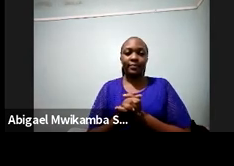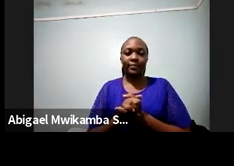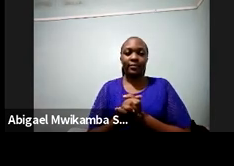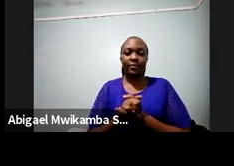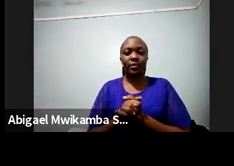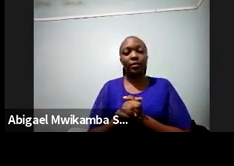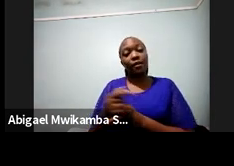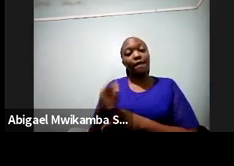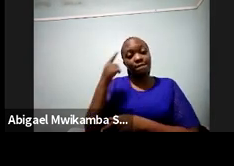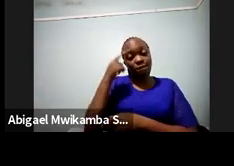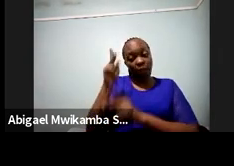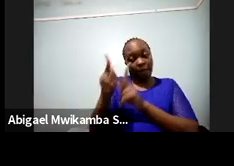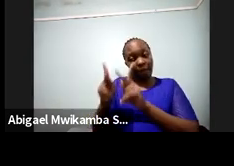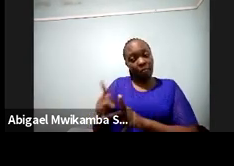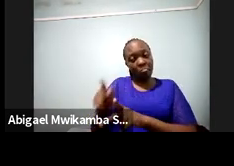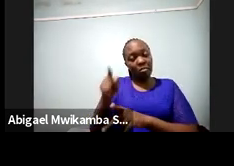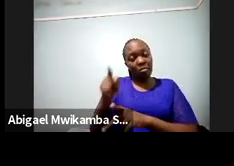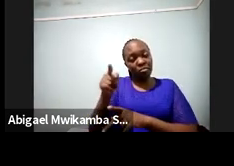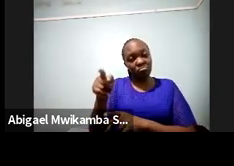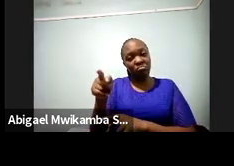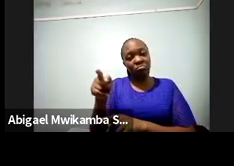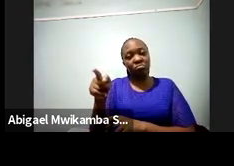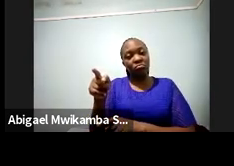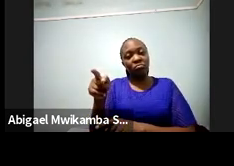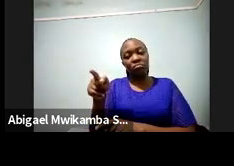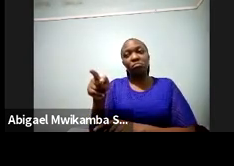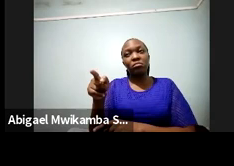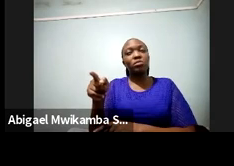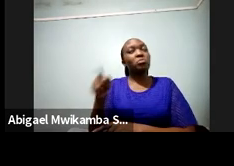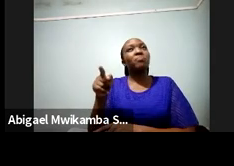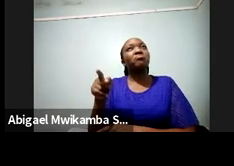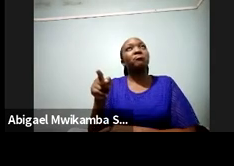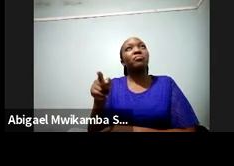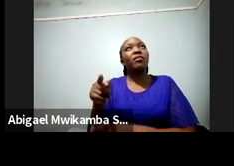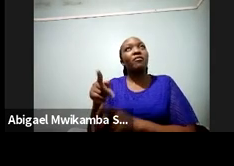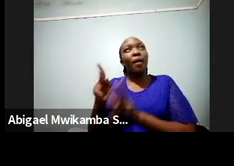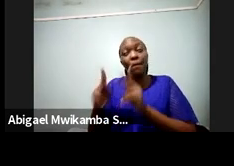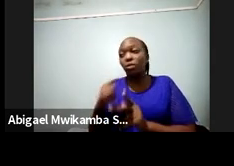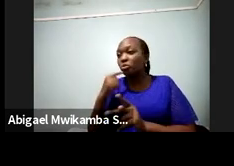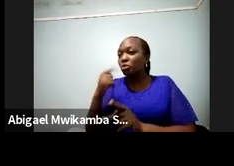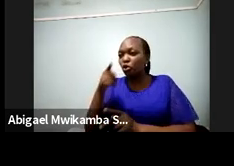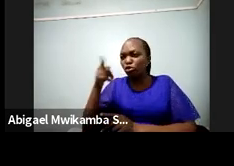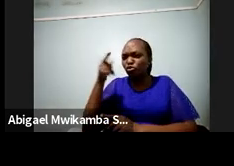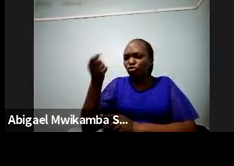considered to have the tag financially literate, you can help individuals avoid making